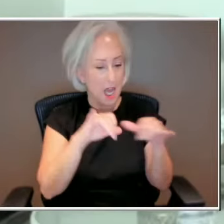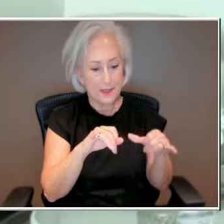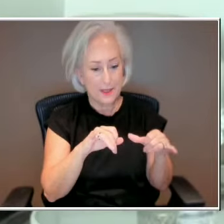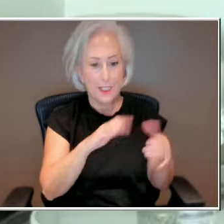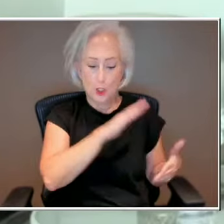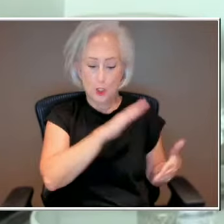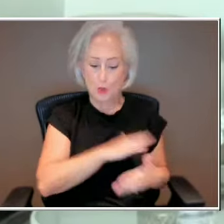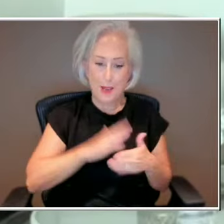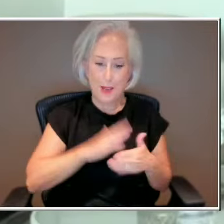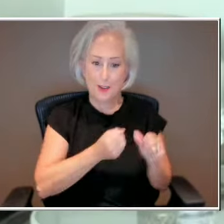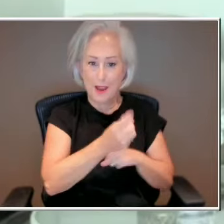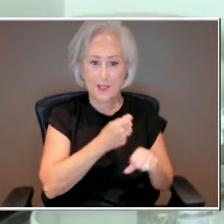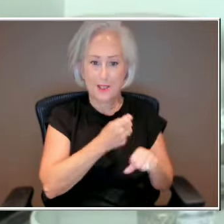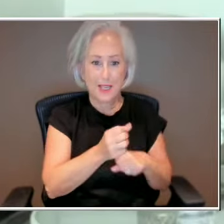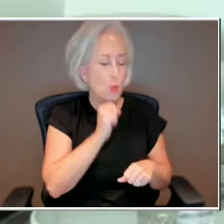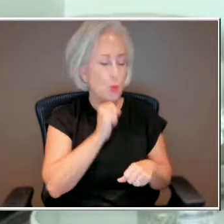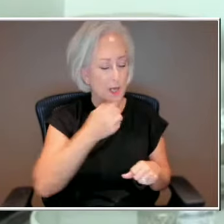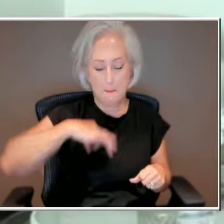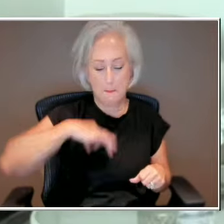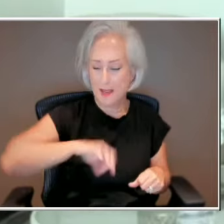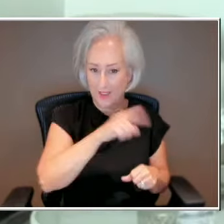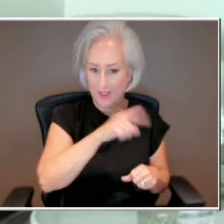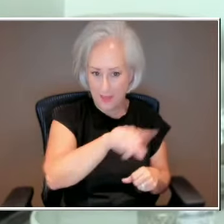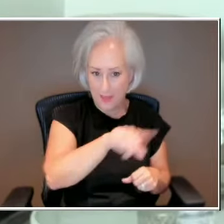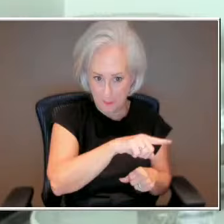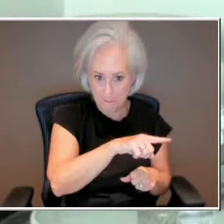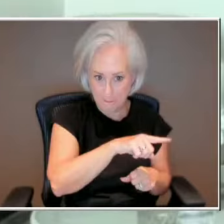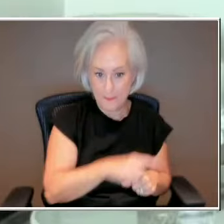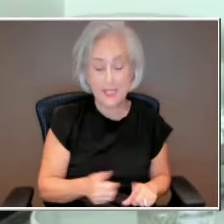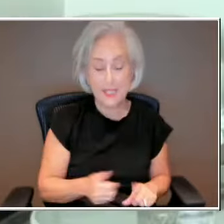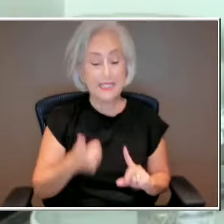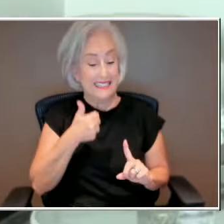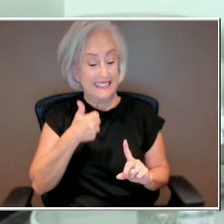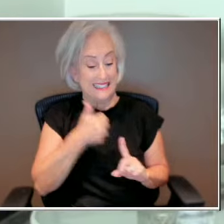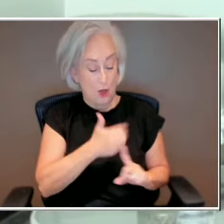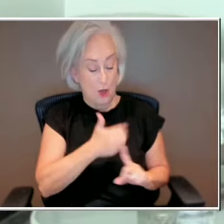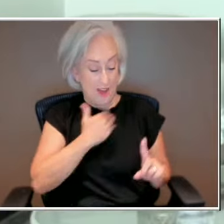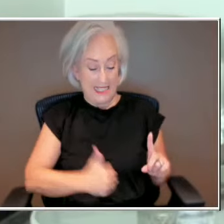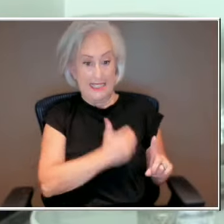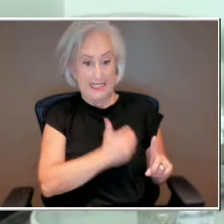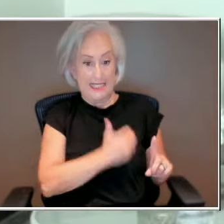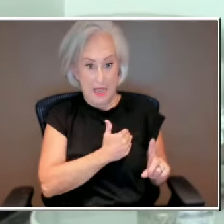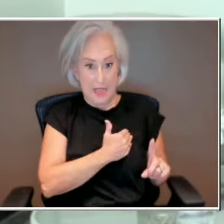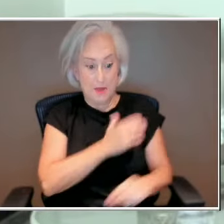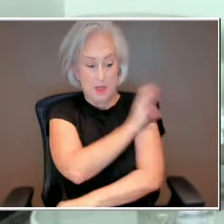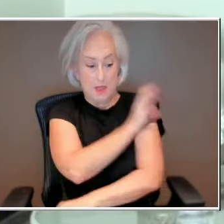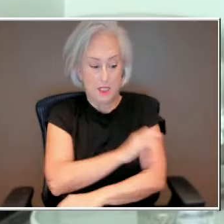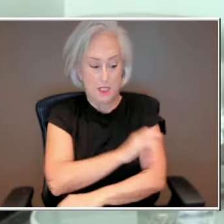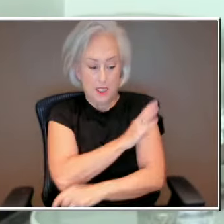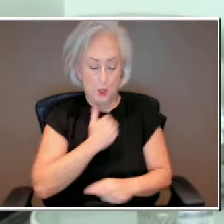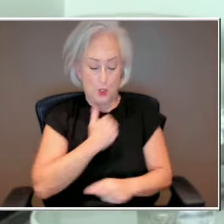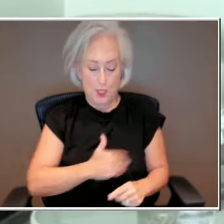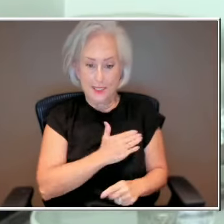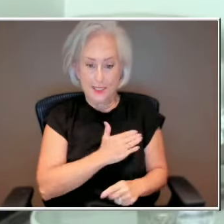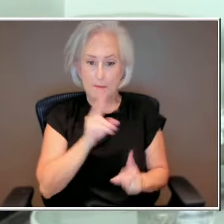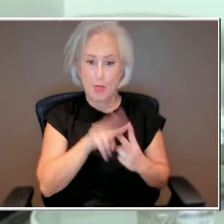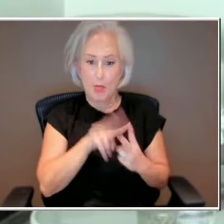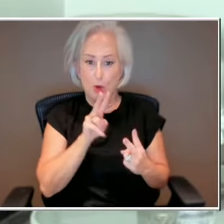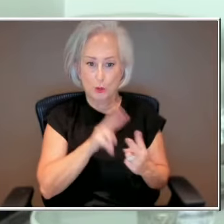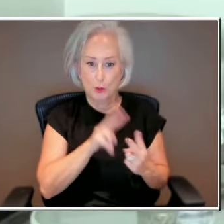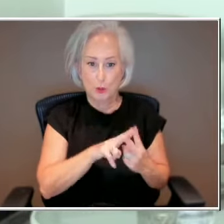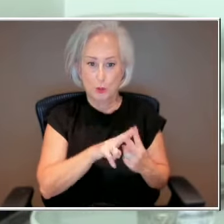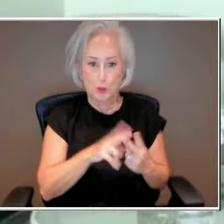wouldn't be beneficial. So self-exam, but actually clinical exam, is what has been shown to detect these